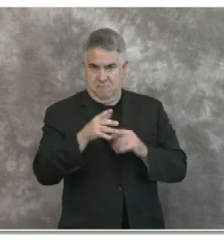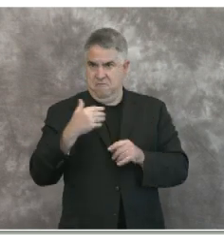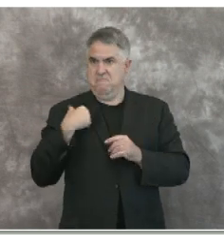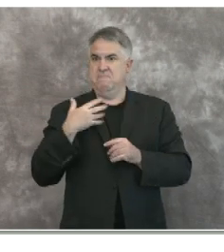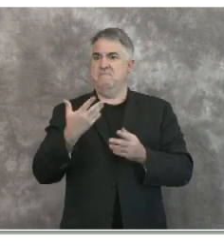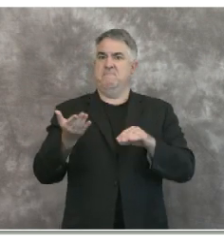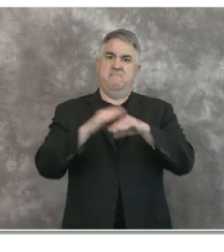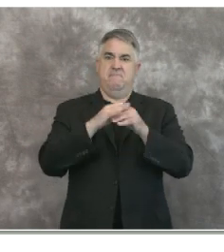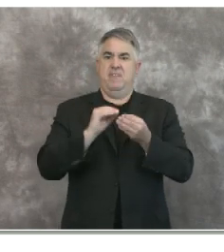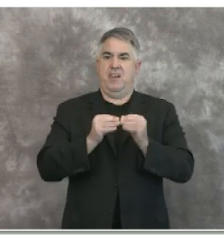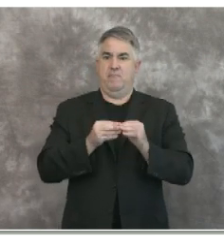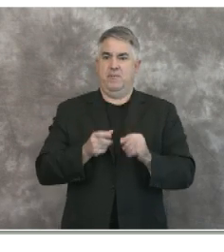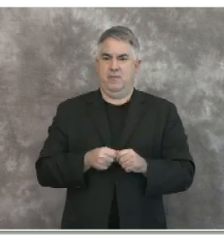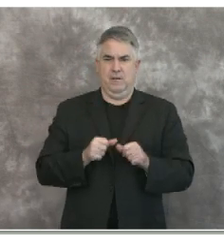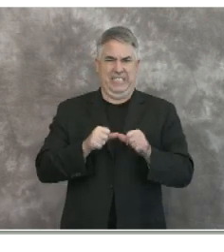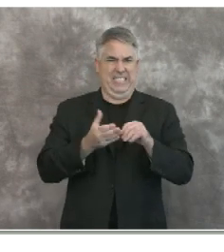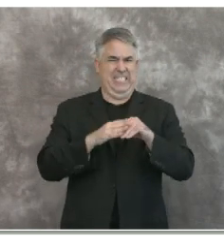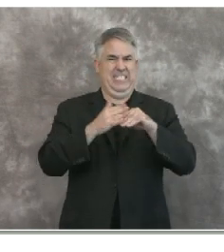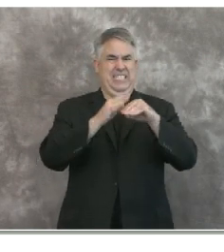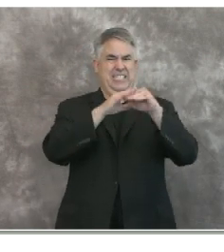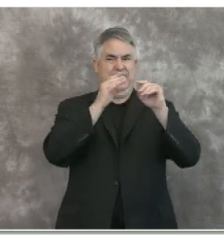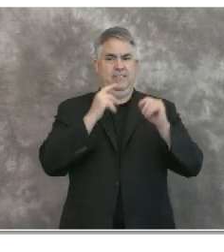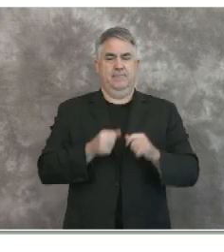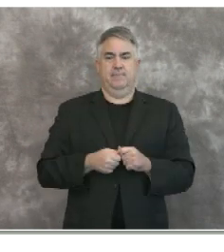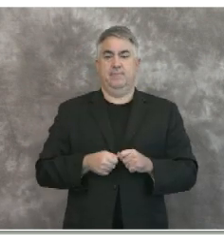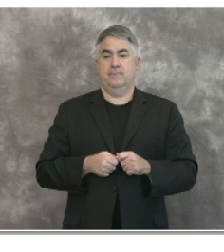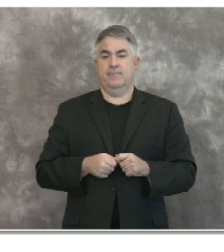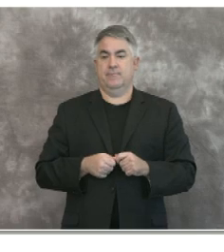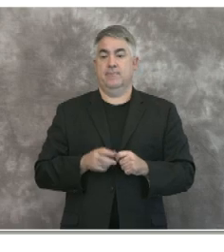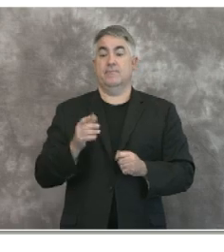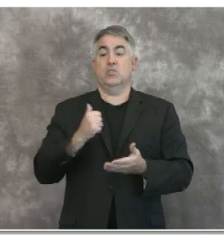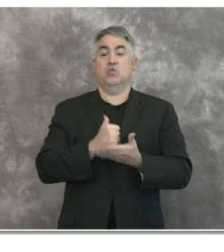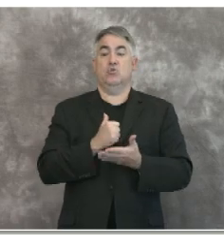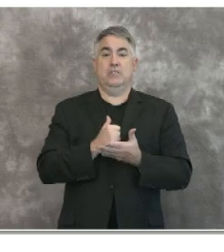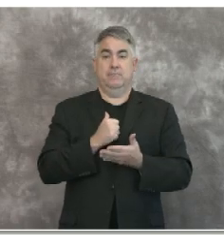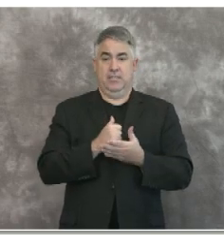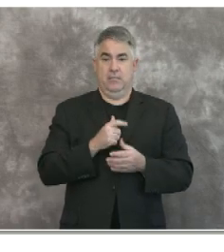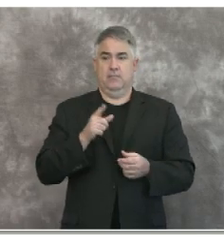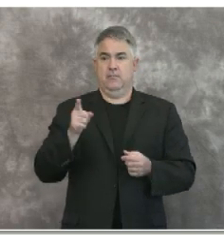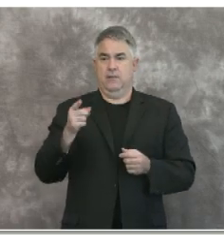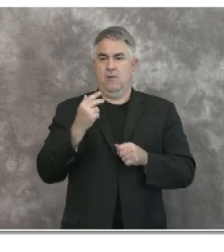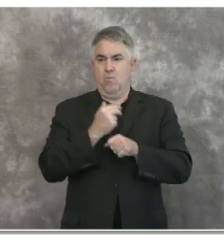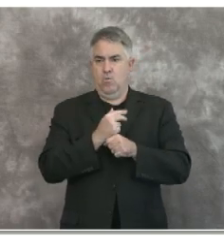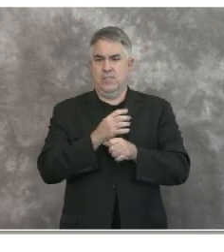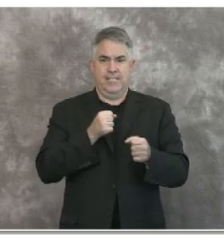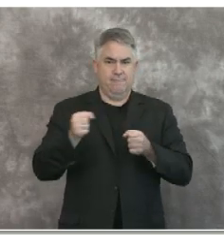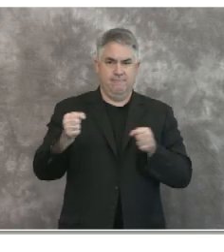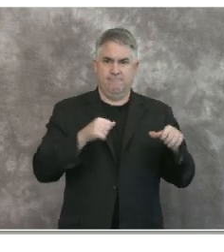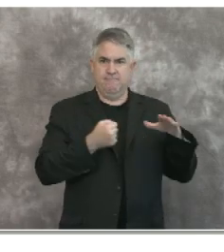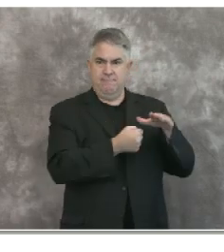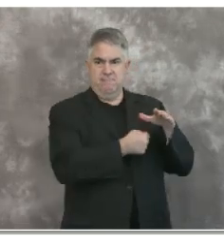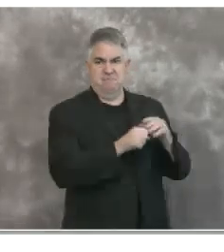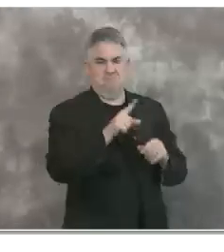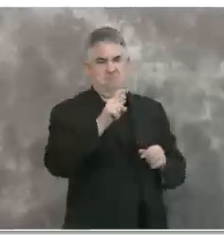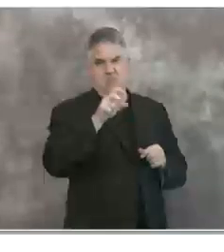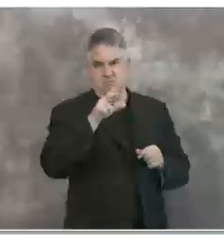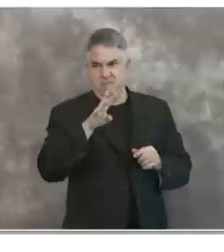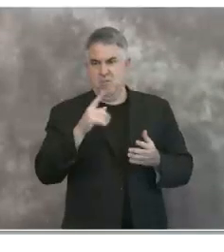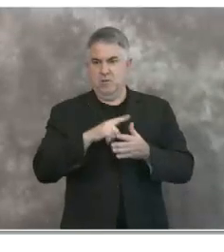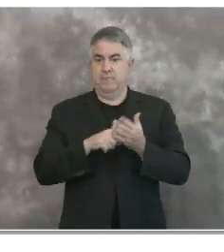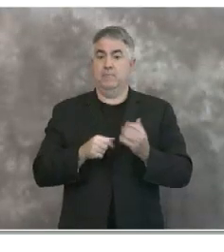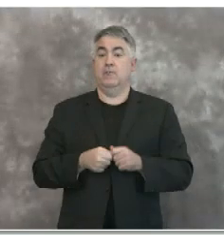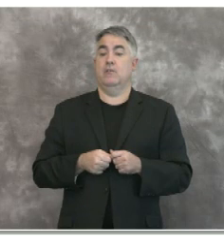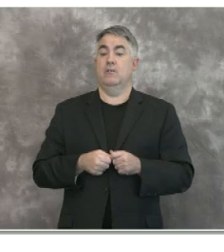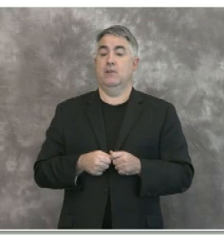to continue to increase. And then you can see in our treatment, our public health motel rooms, and our cumulatives. Today we're reporting 175